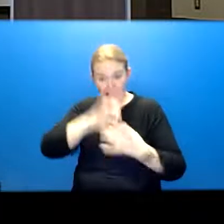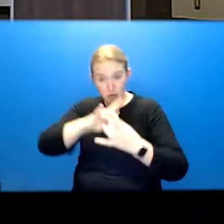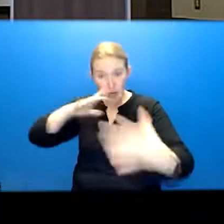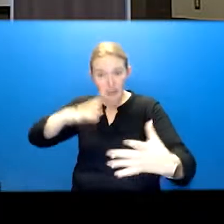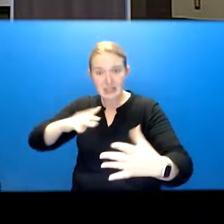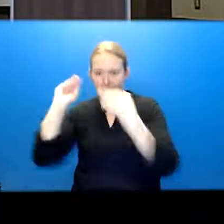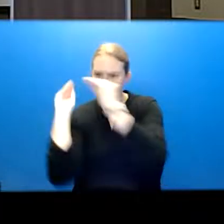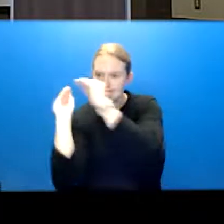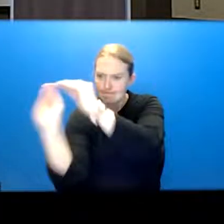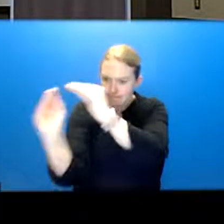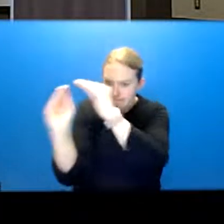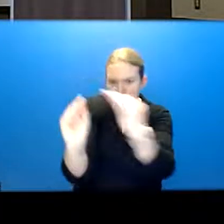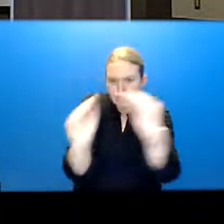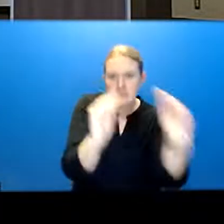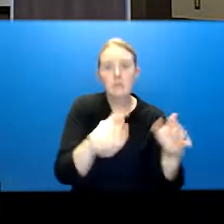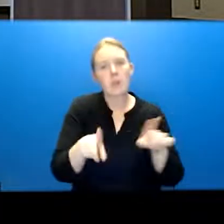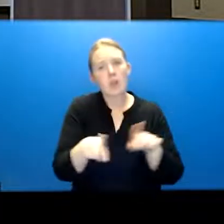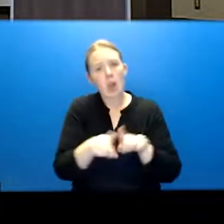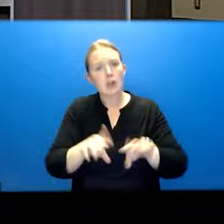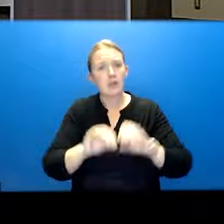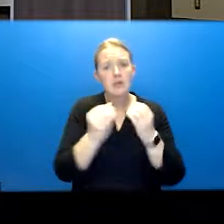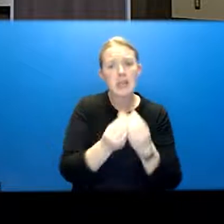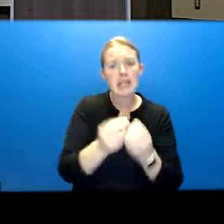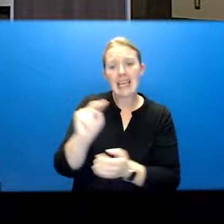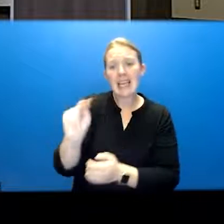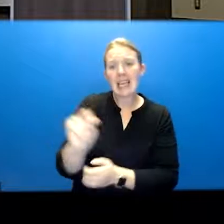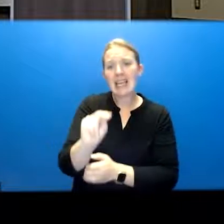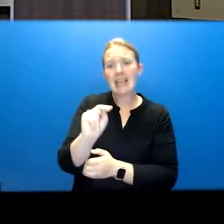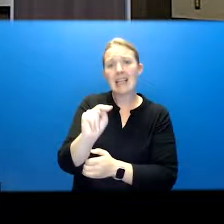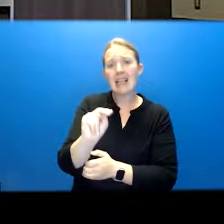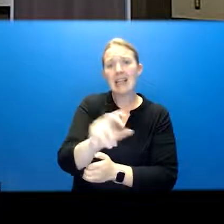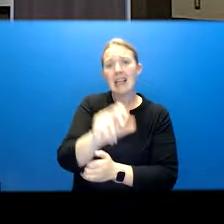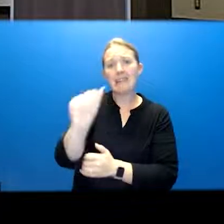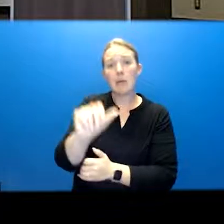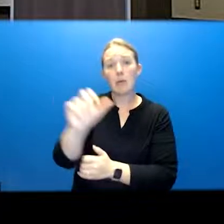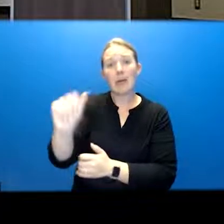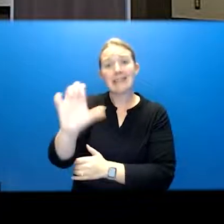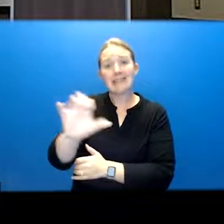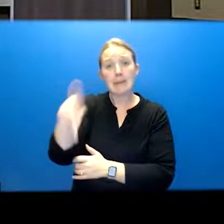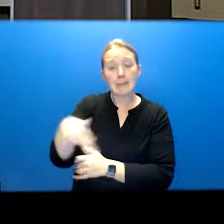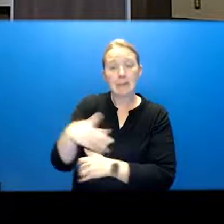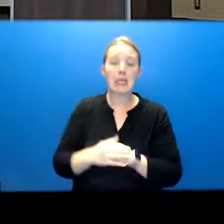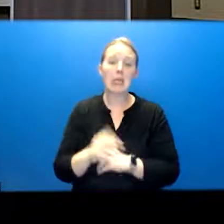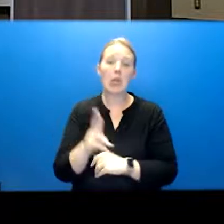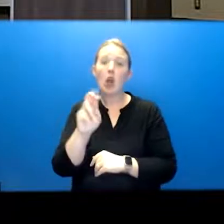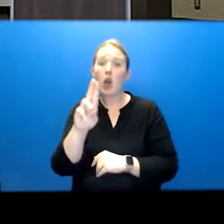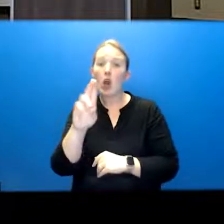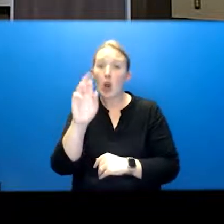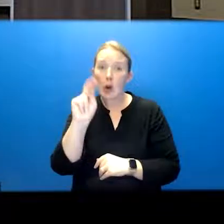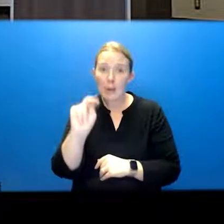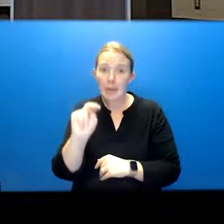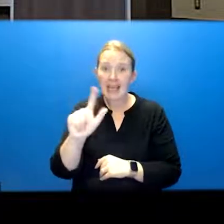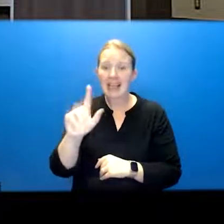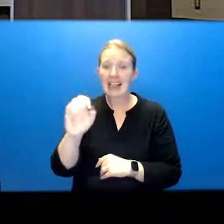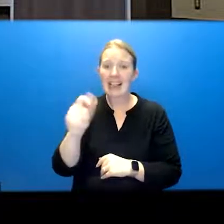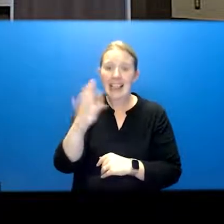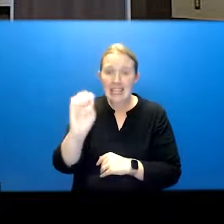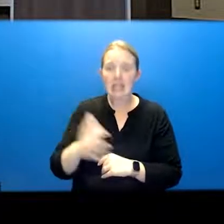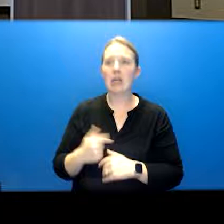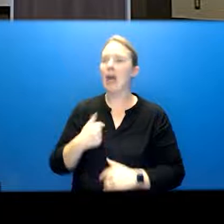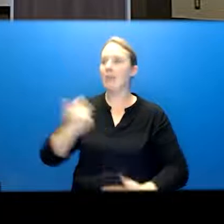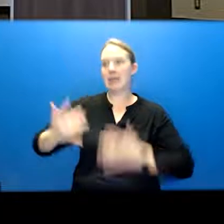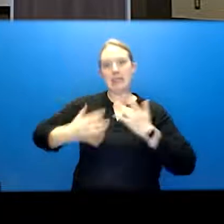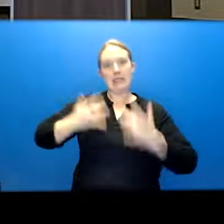with organizations such as the NAACP and the Urban League. And so that one I'm super excited about,